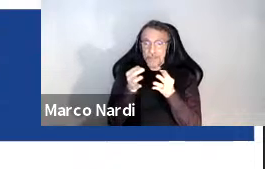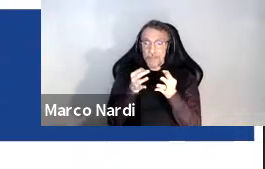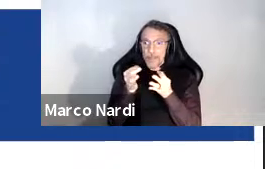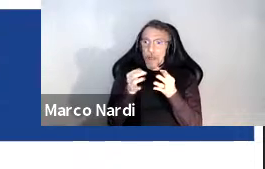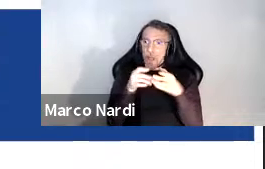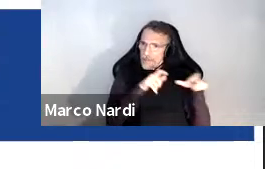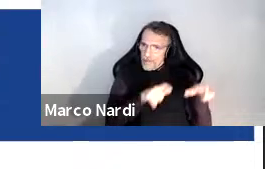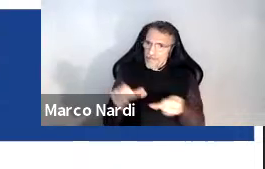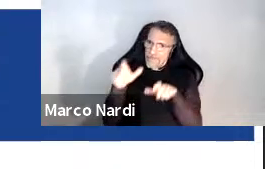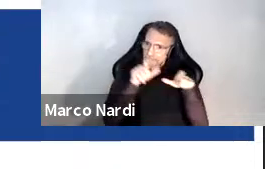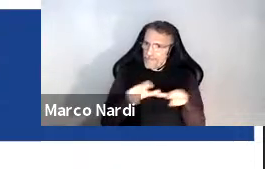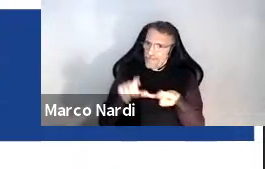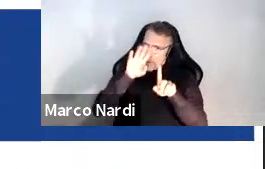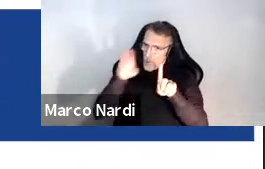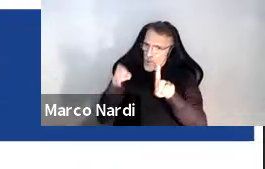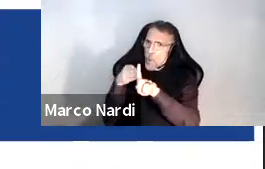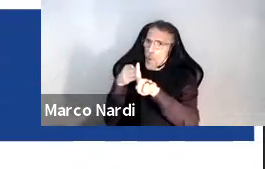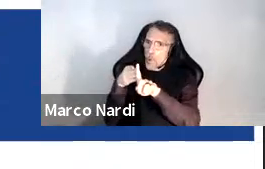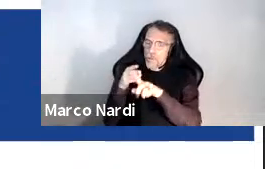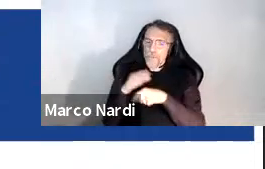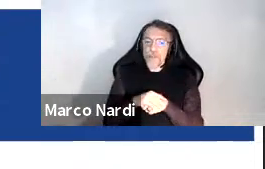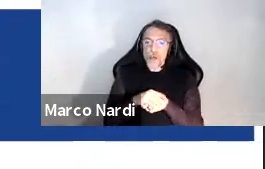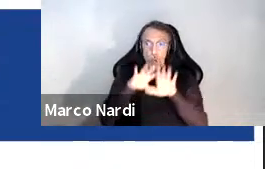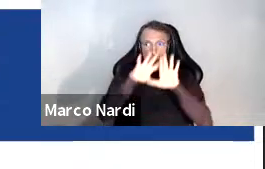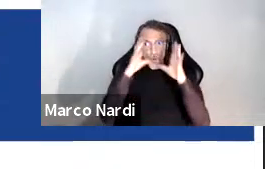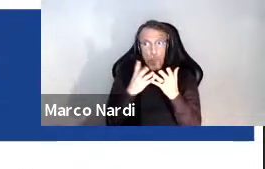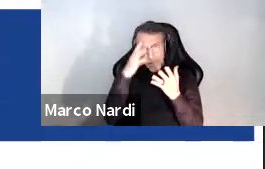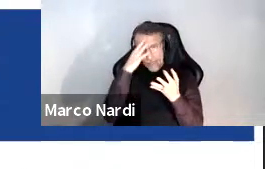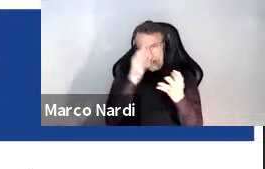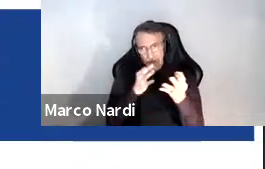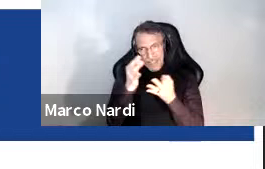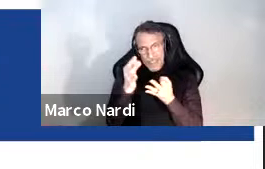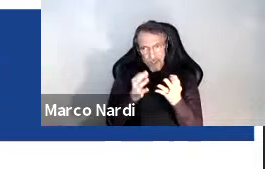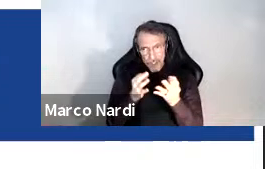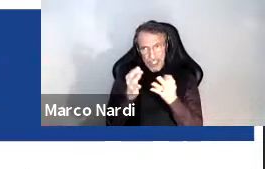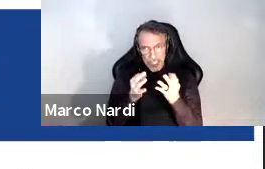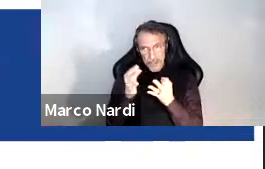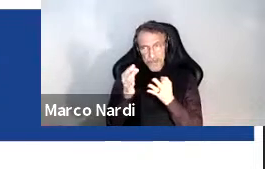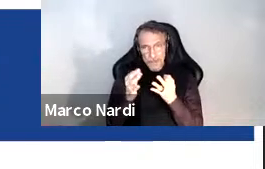sustainable development goals. Okay, the global strategy